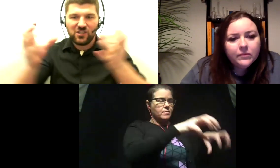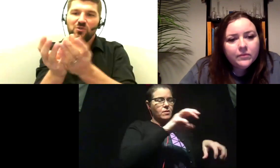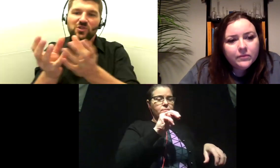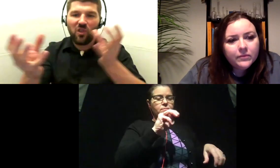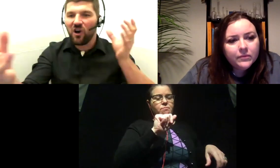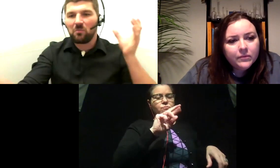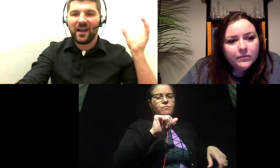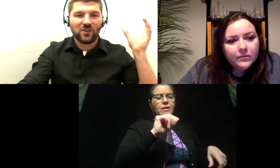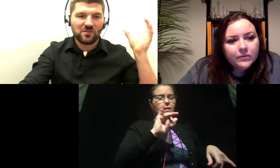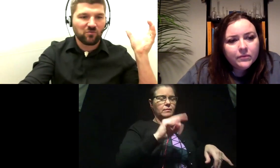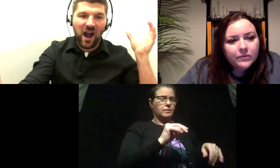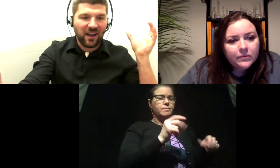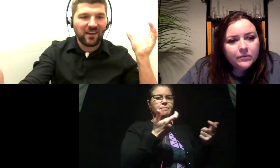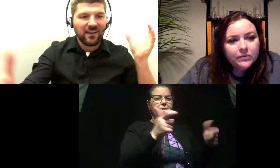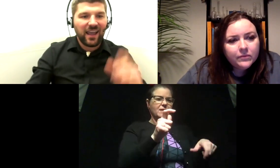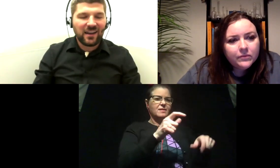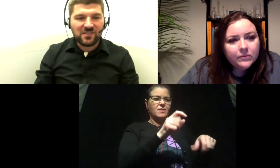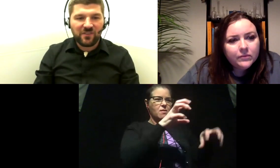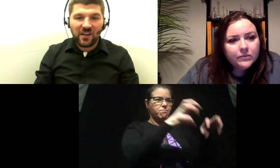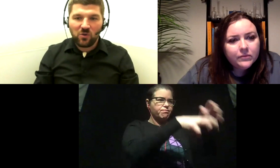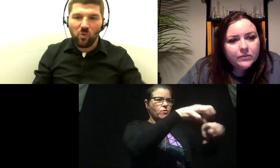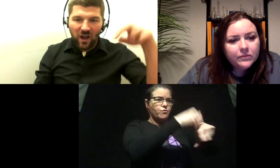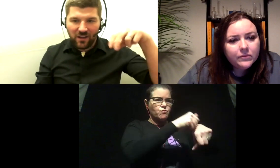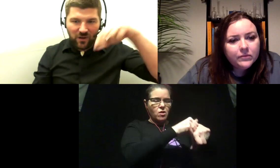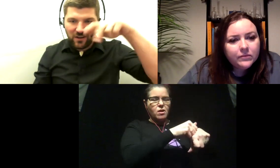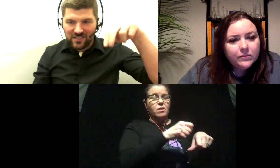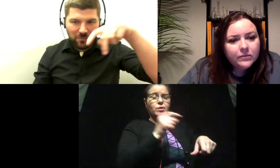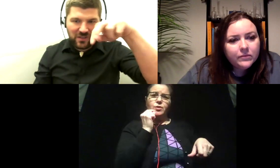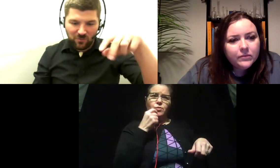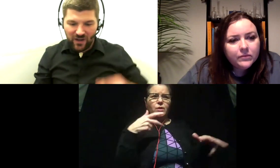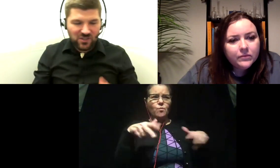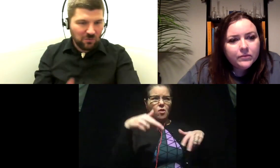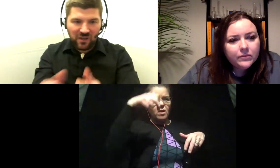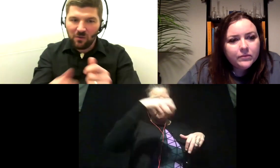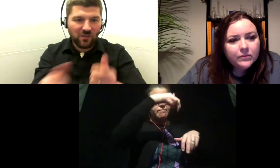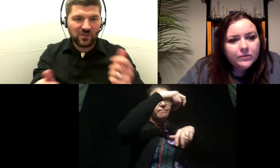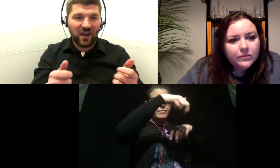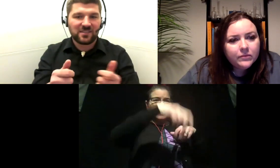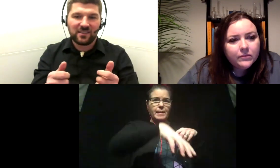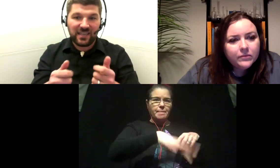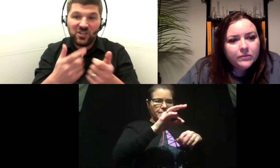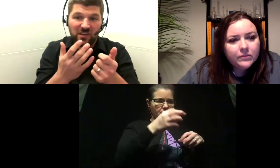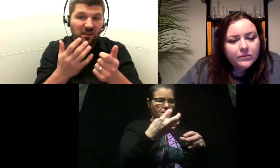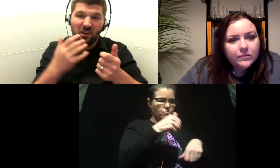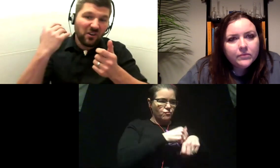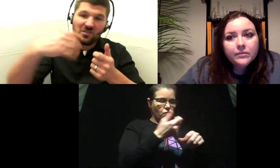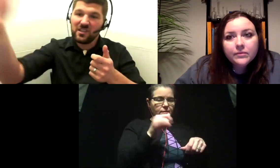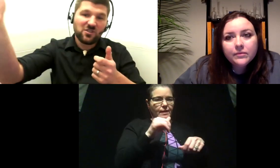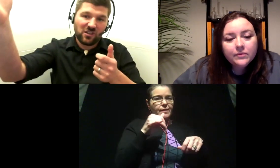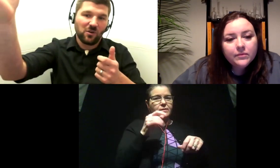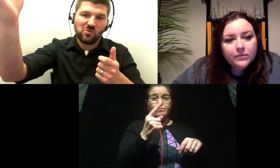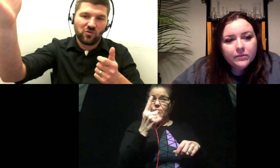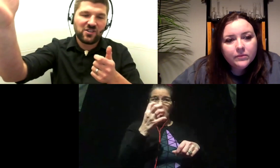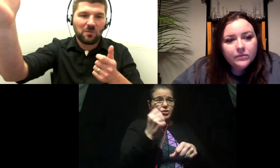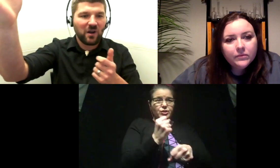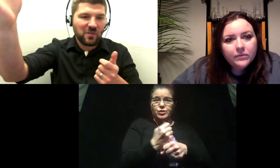these huge, long piles of rock. And it's very cool walking around on top of these moraines. You can pick up all these rocks that the ice sheet hundreds of years